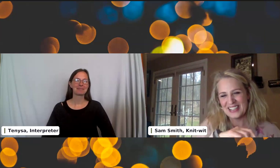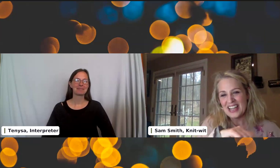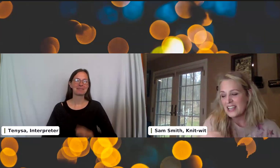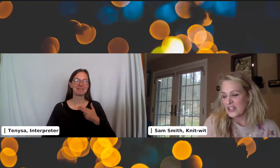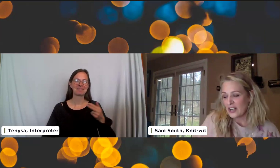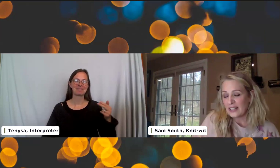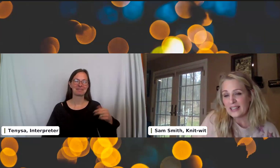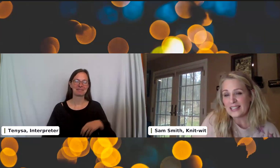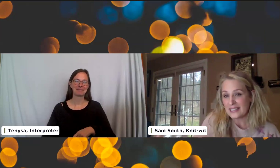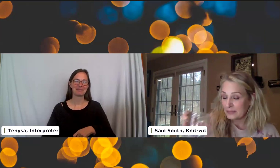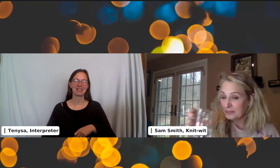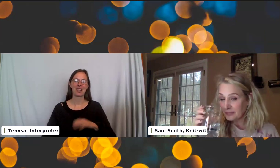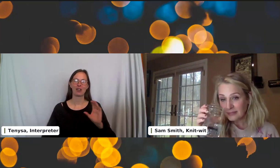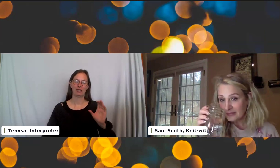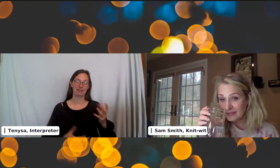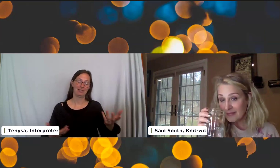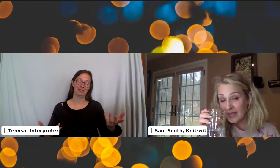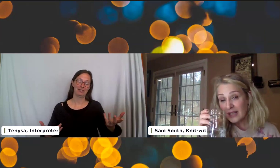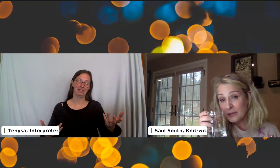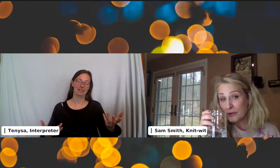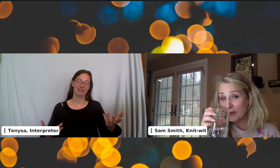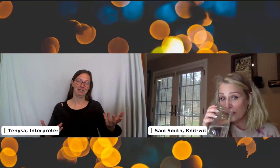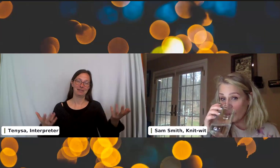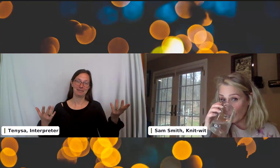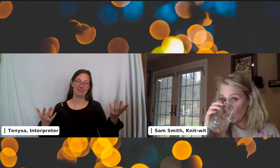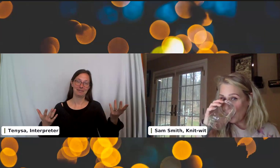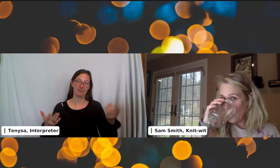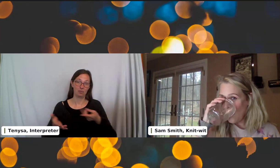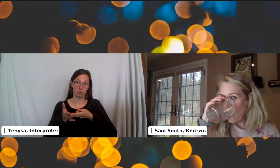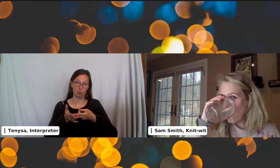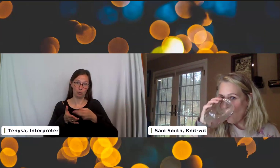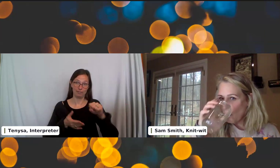Charlie, listen. Truth is truth.